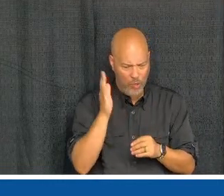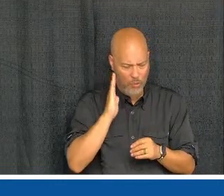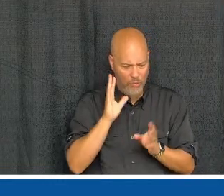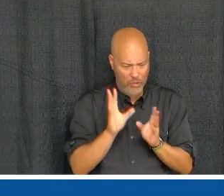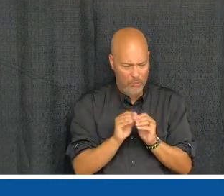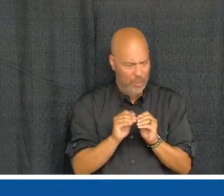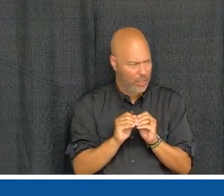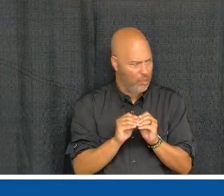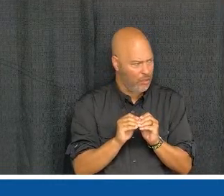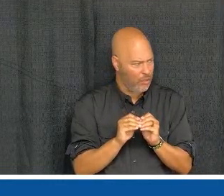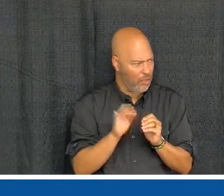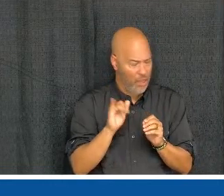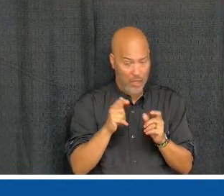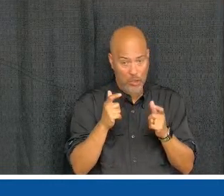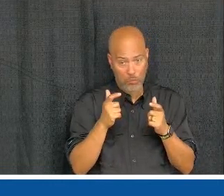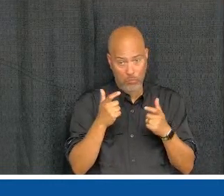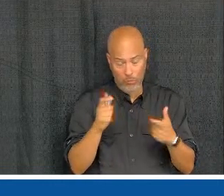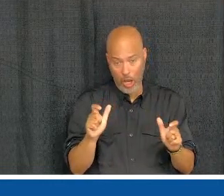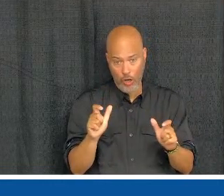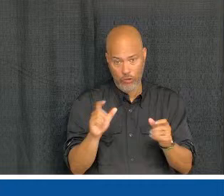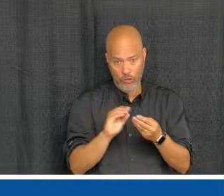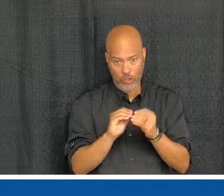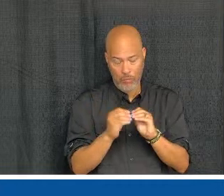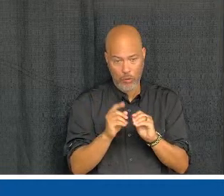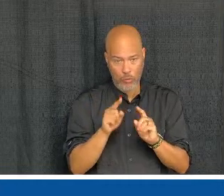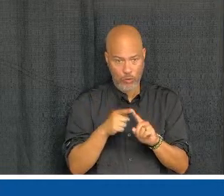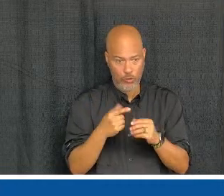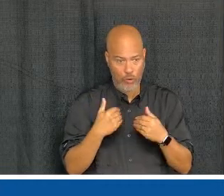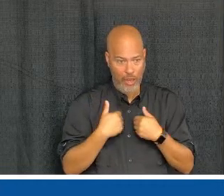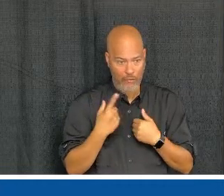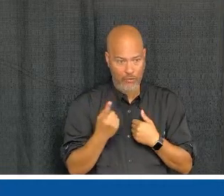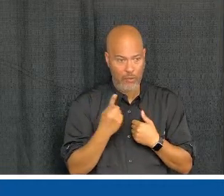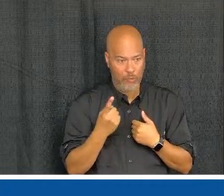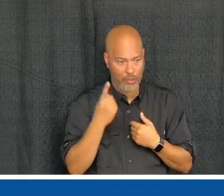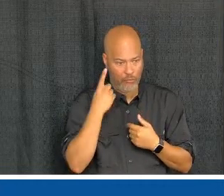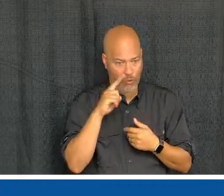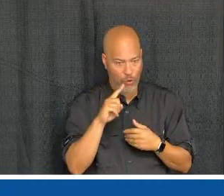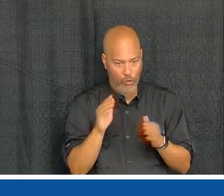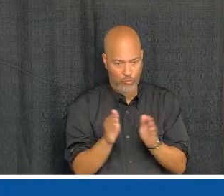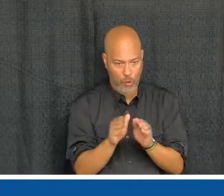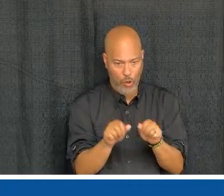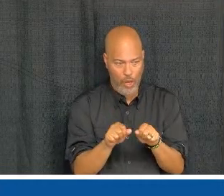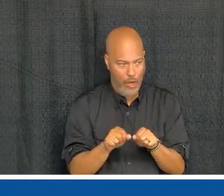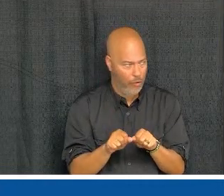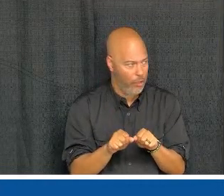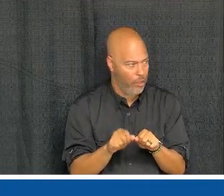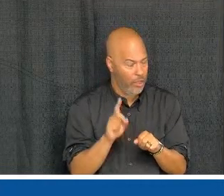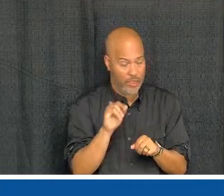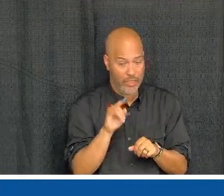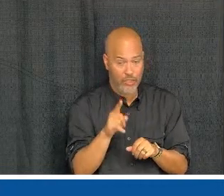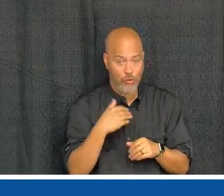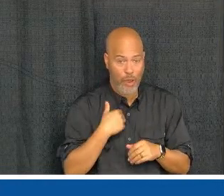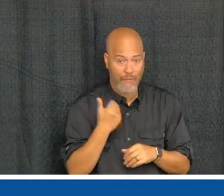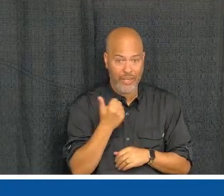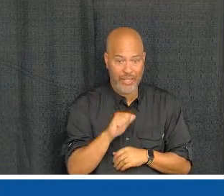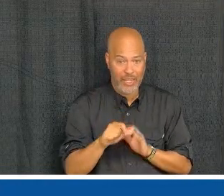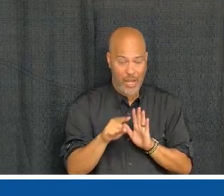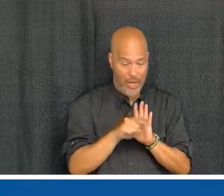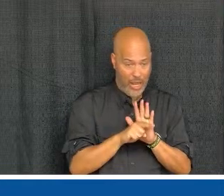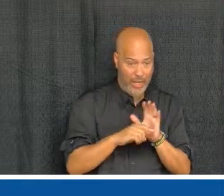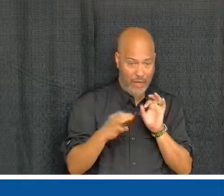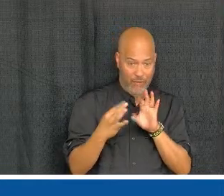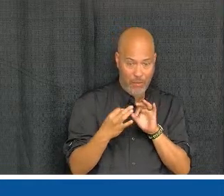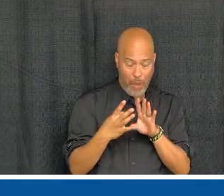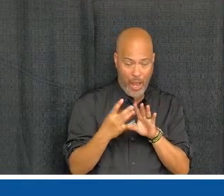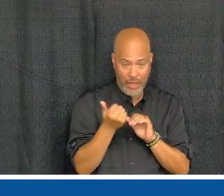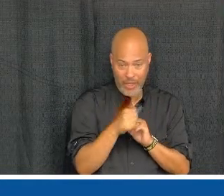meetings that, that's a pretty large turnout when you have something, for a small area. Did you have any negative feedback